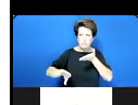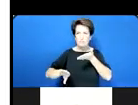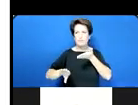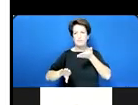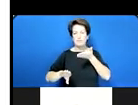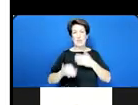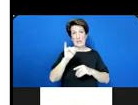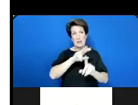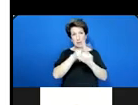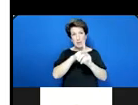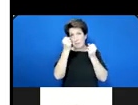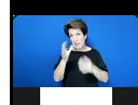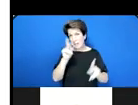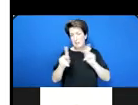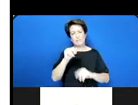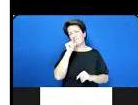people. So I just want to say that.